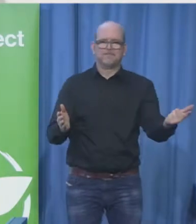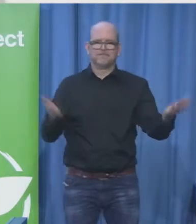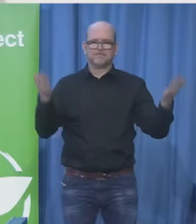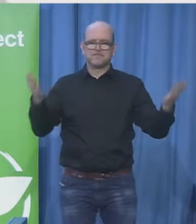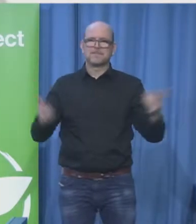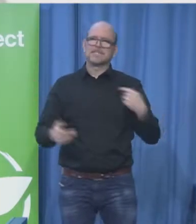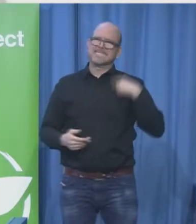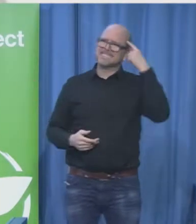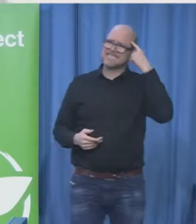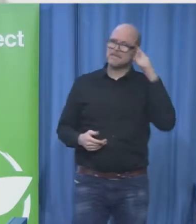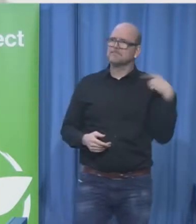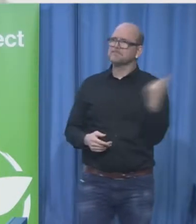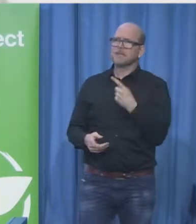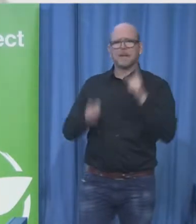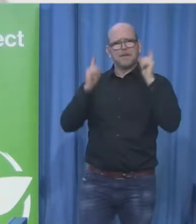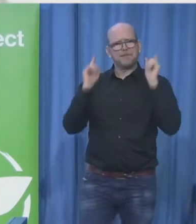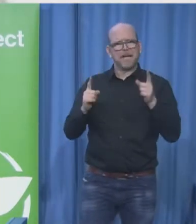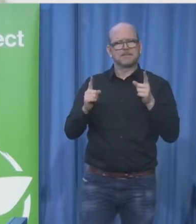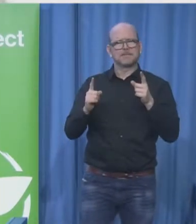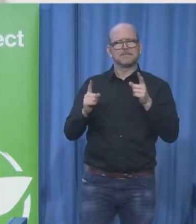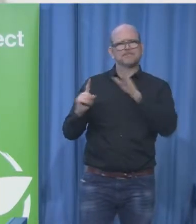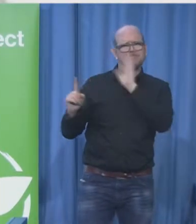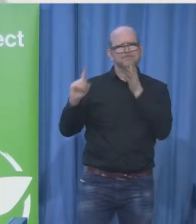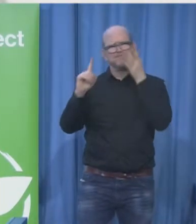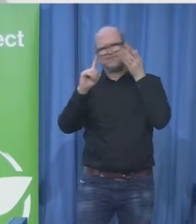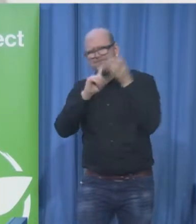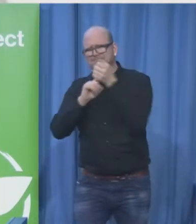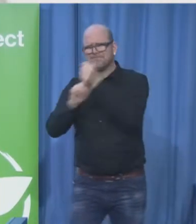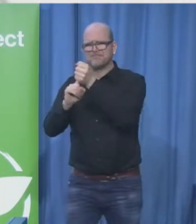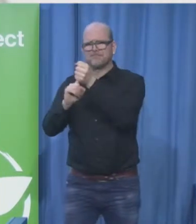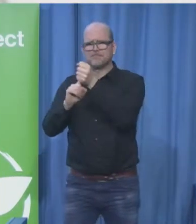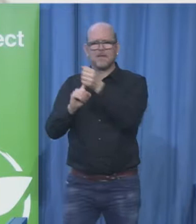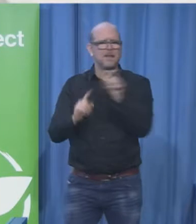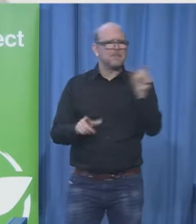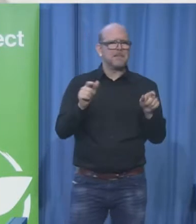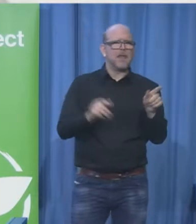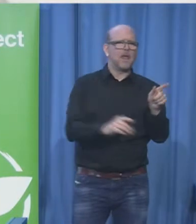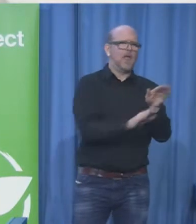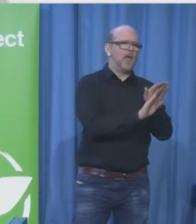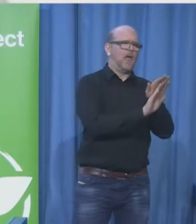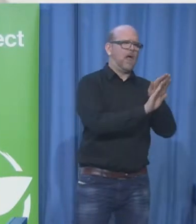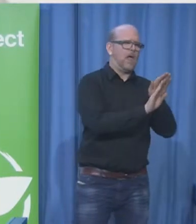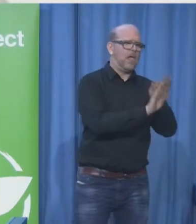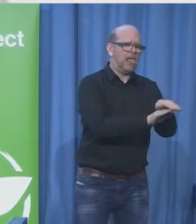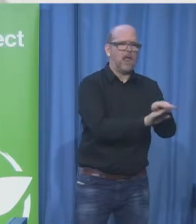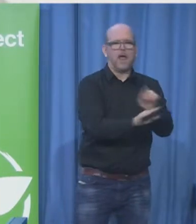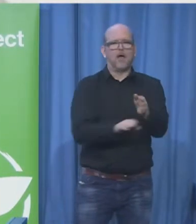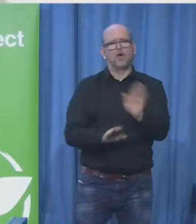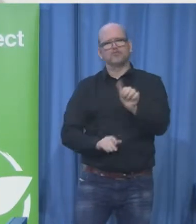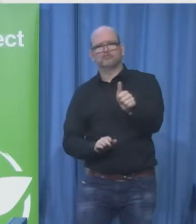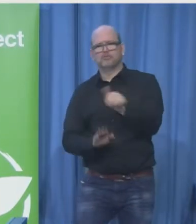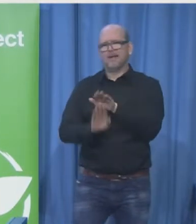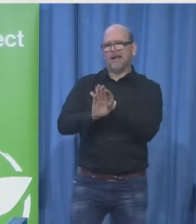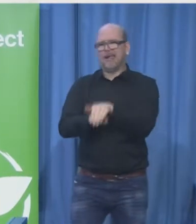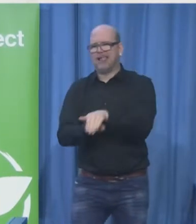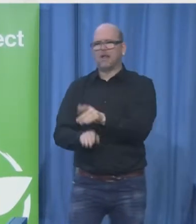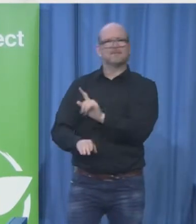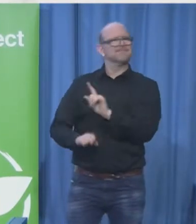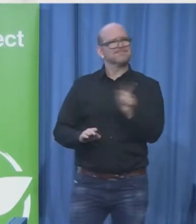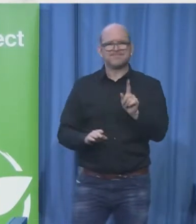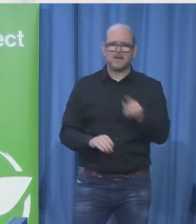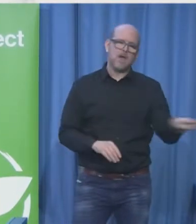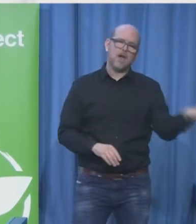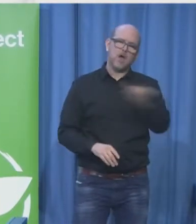is stopping massive and systematic violation of human rights. In 2022, as